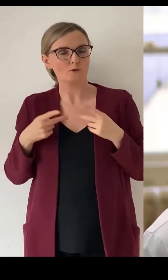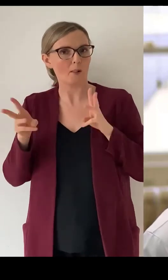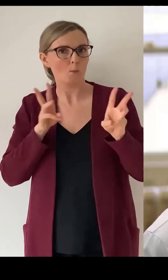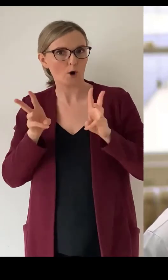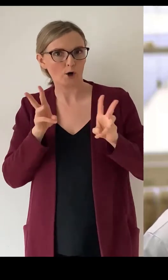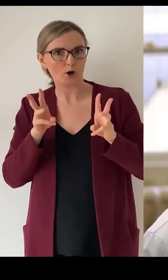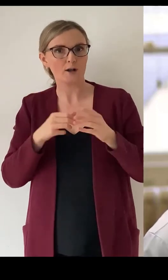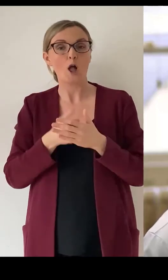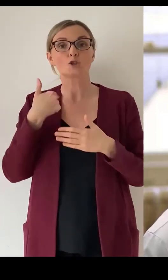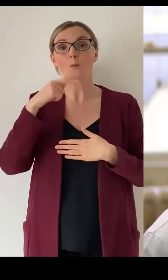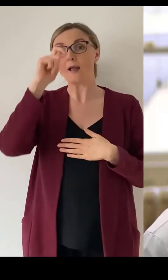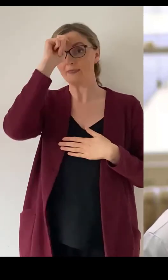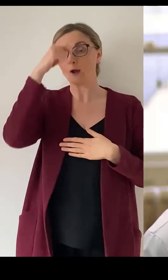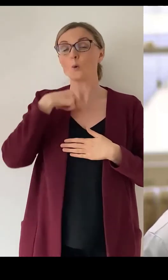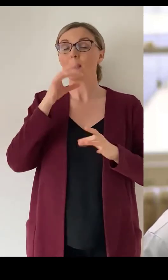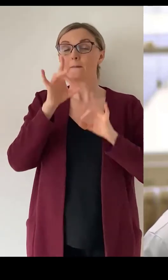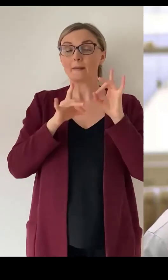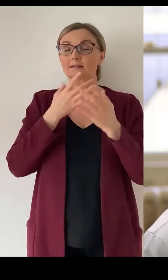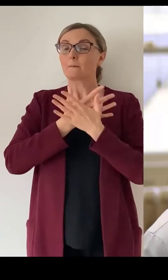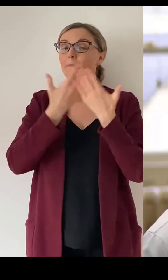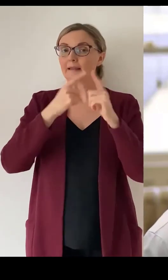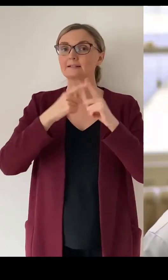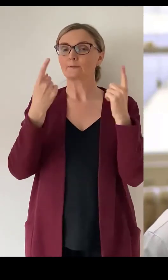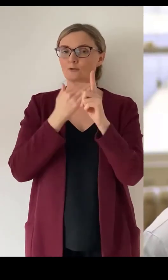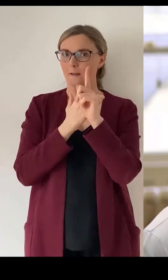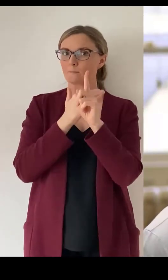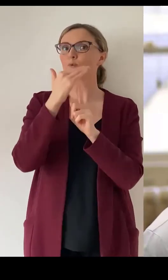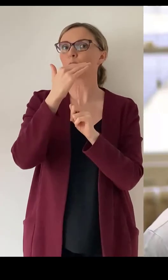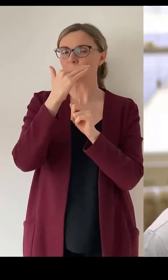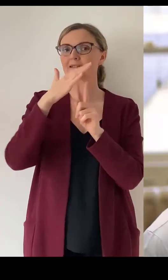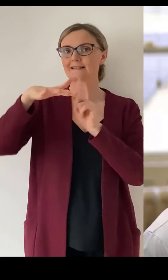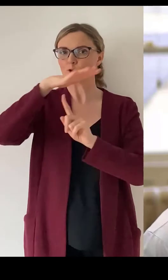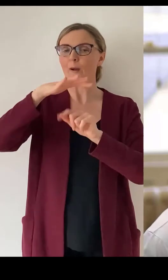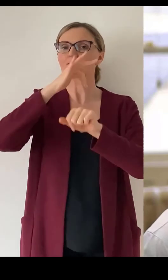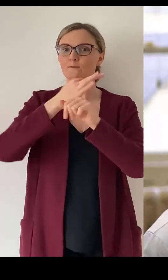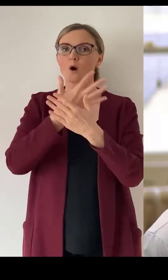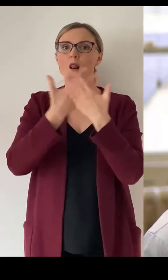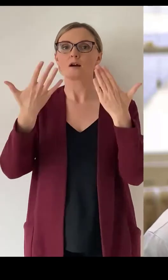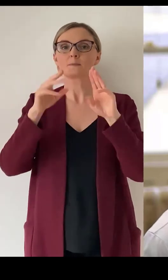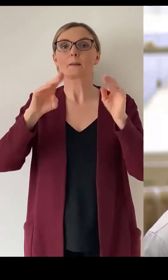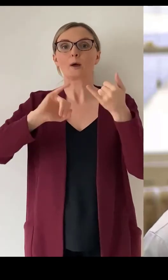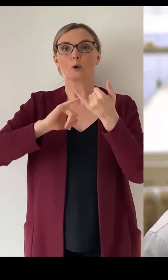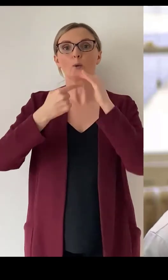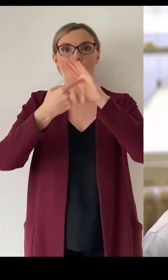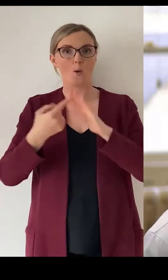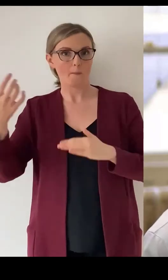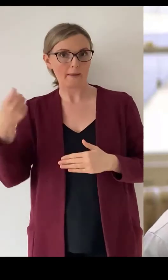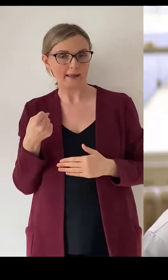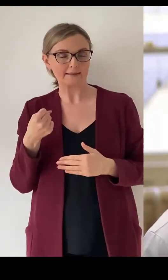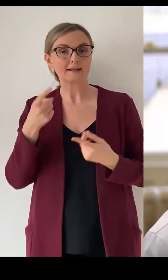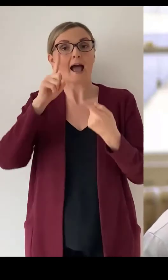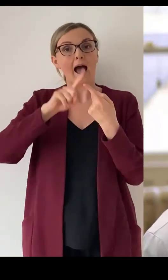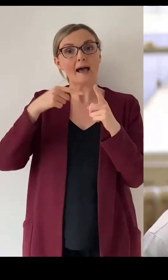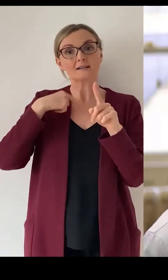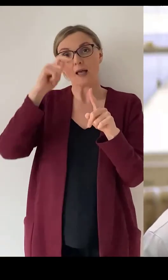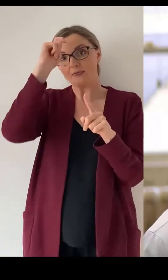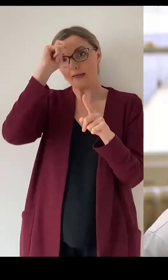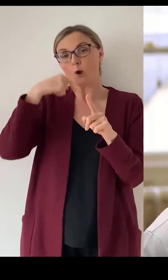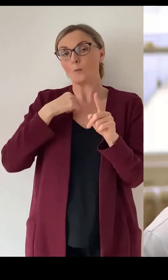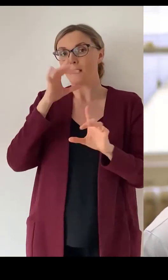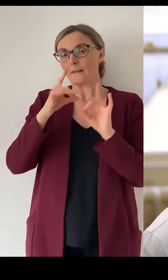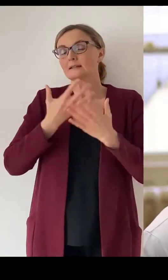to the working conditions of low paid workers. And I also think we made a difference to